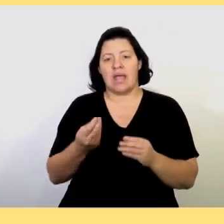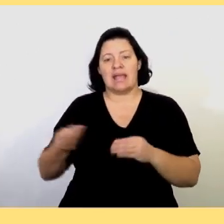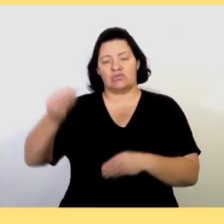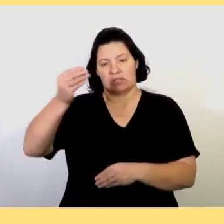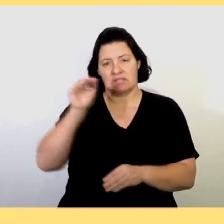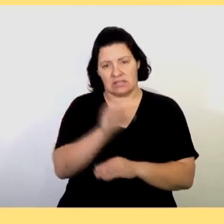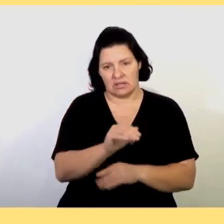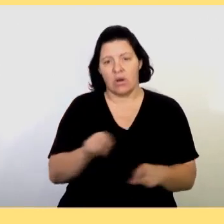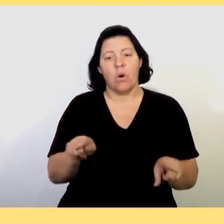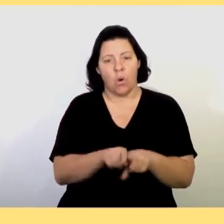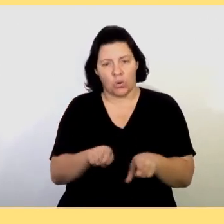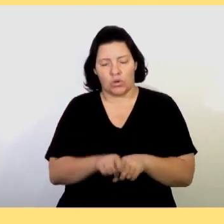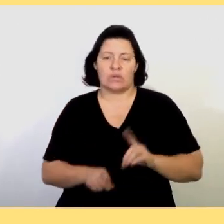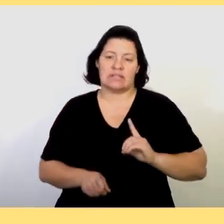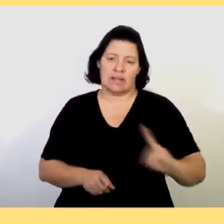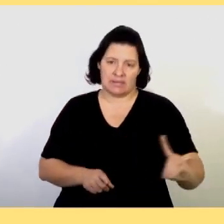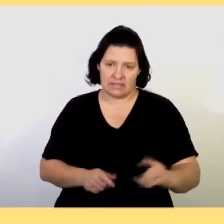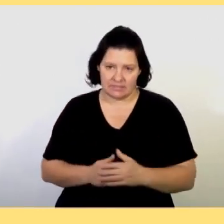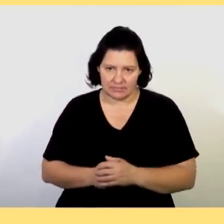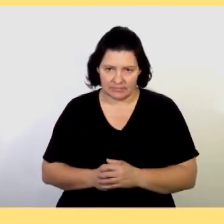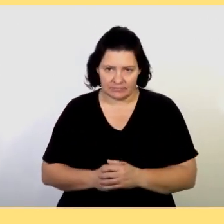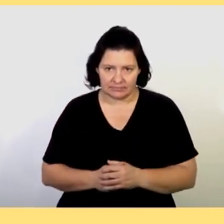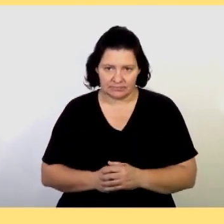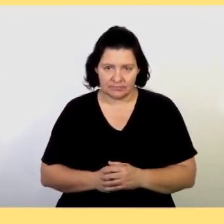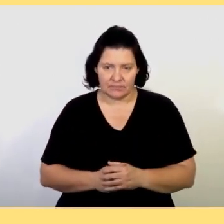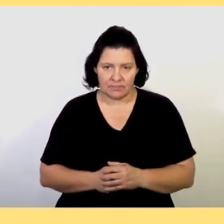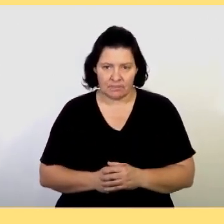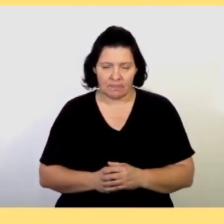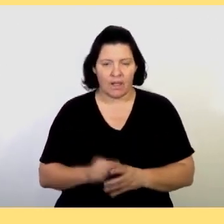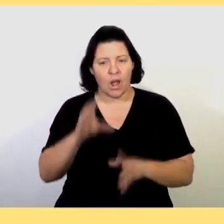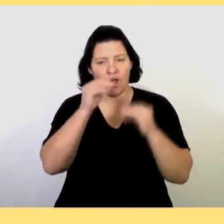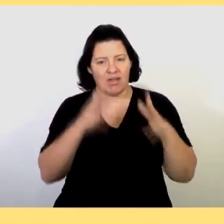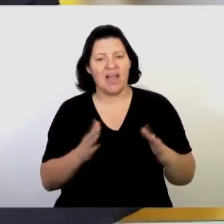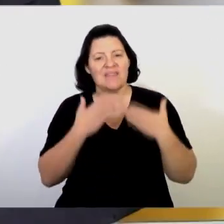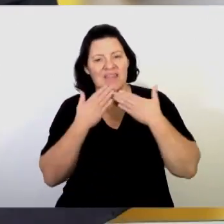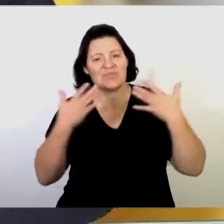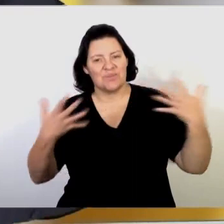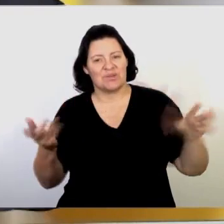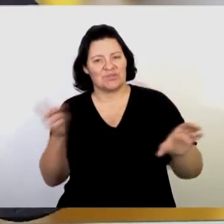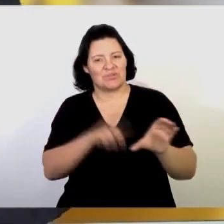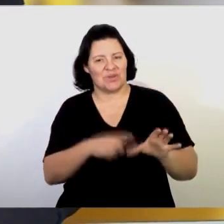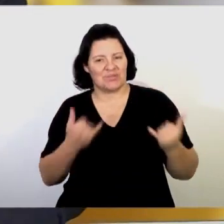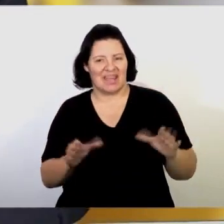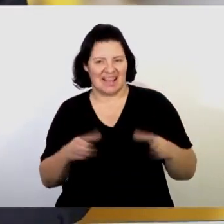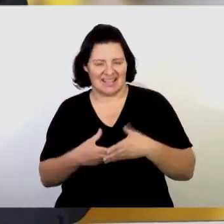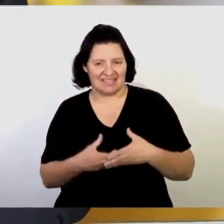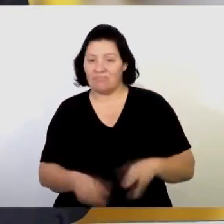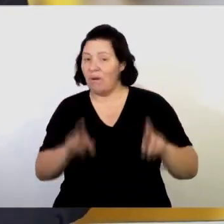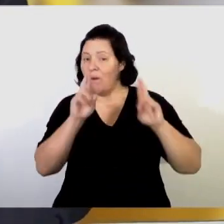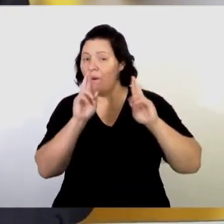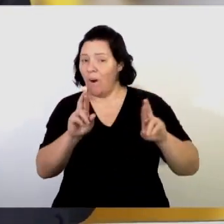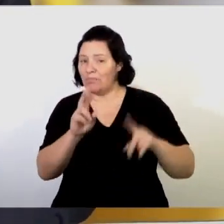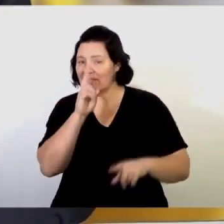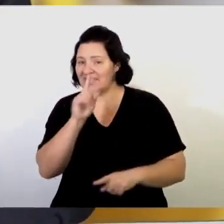on overdraft will also be debited. Dear learners, thank you so much for joining me in today's class,